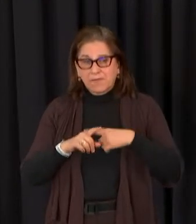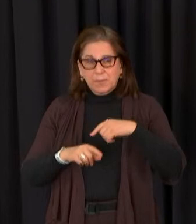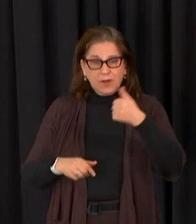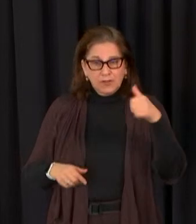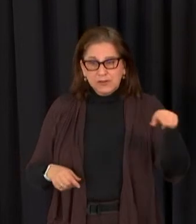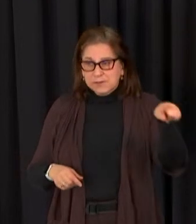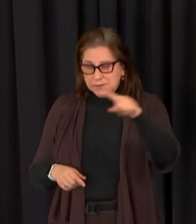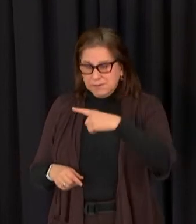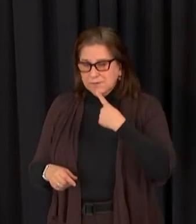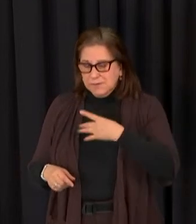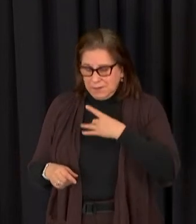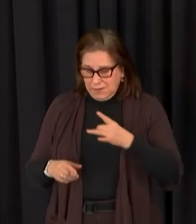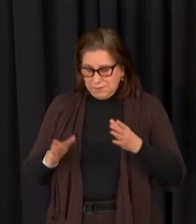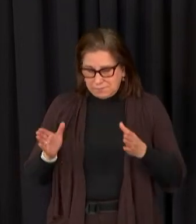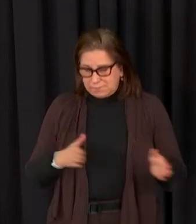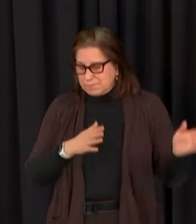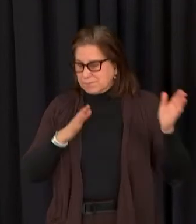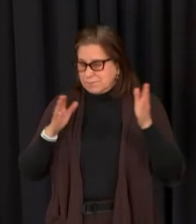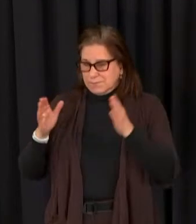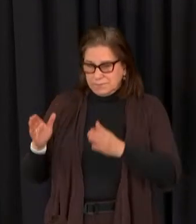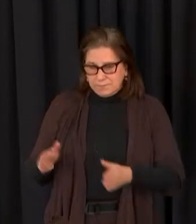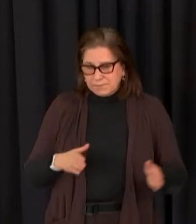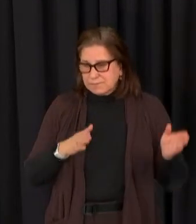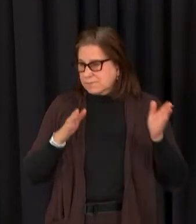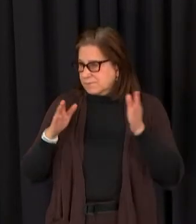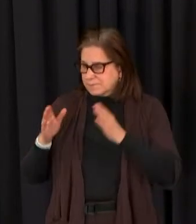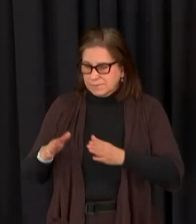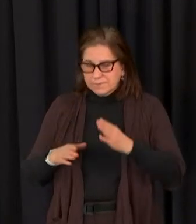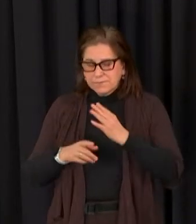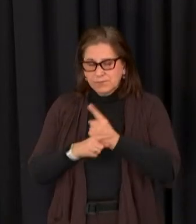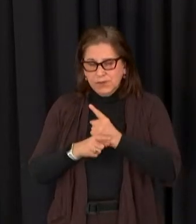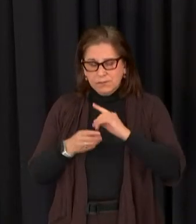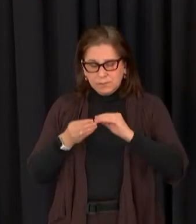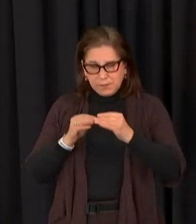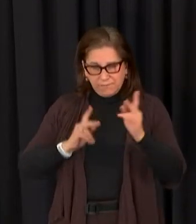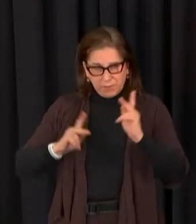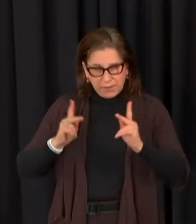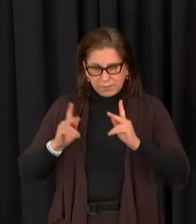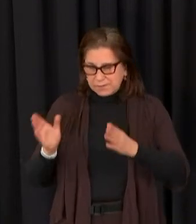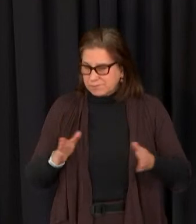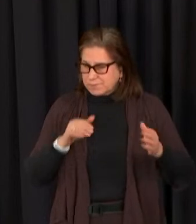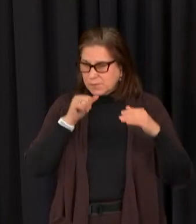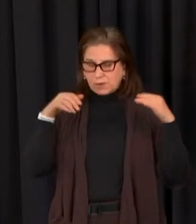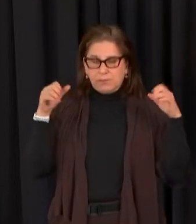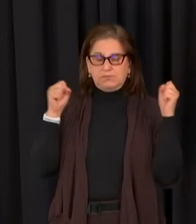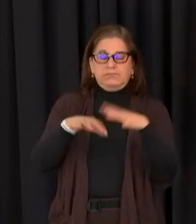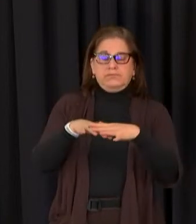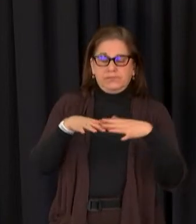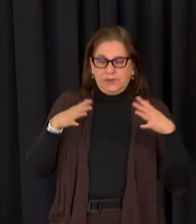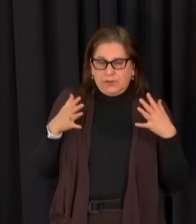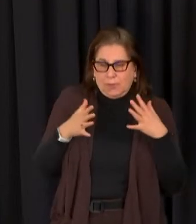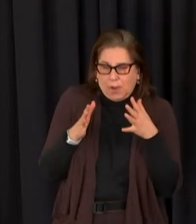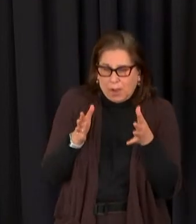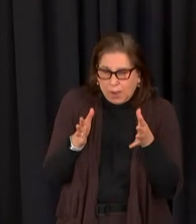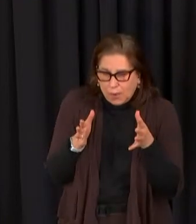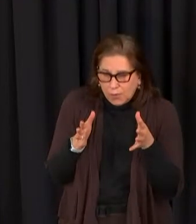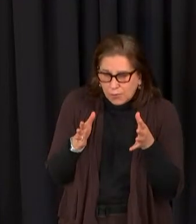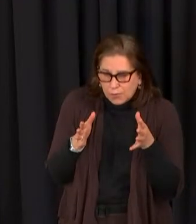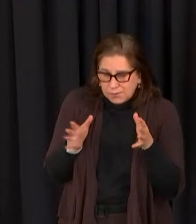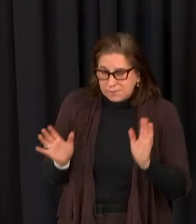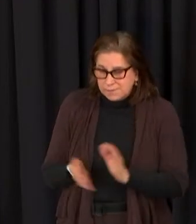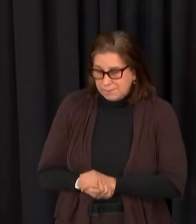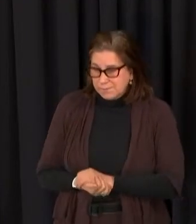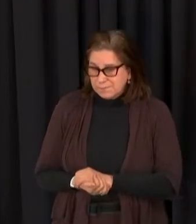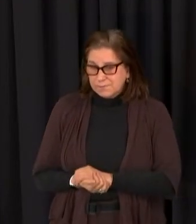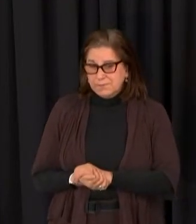to register, but we need you to get registered. So let me be clear about who we're asking